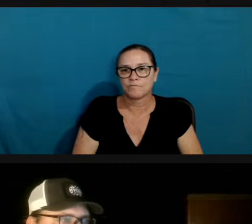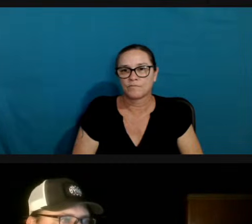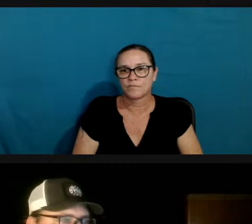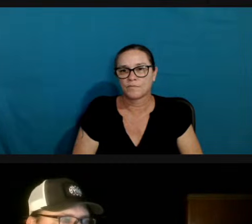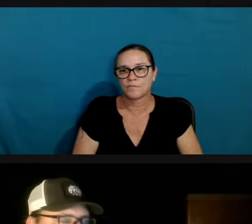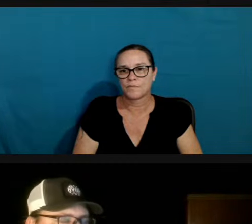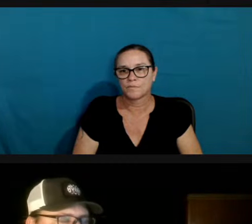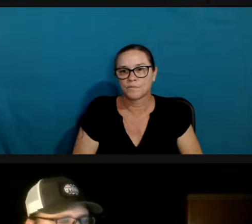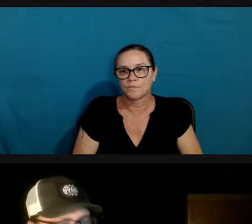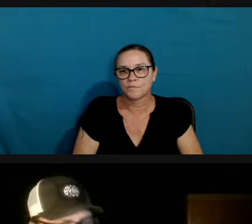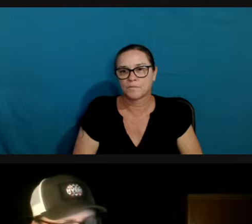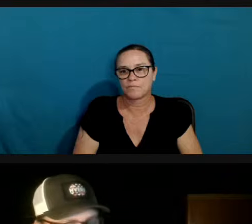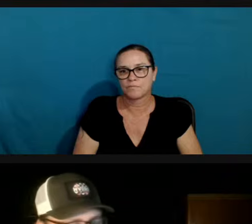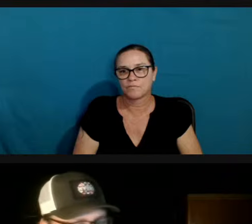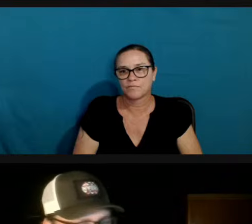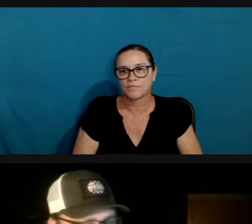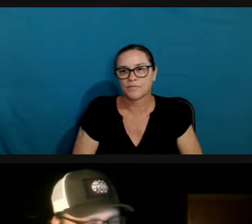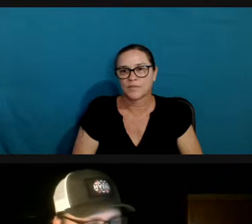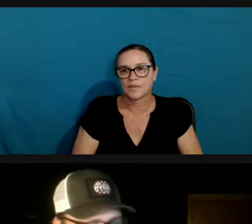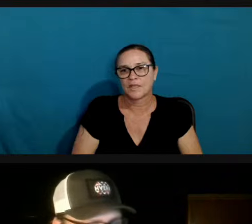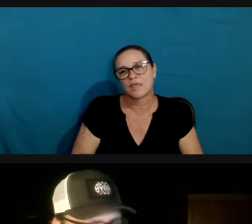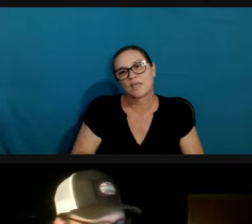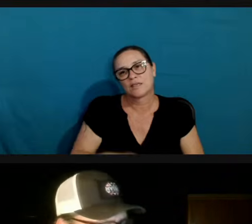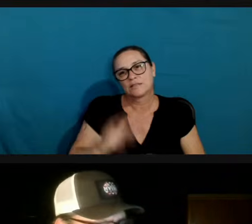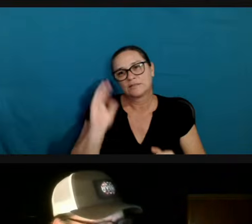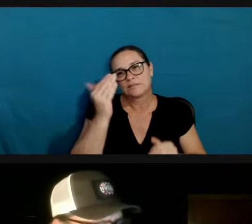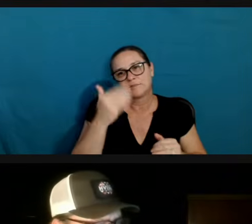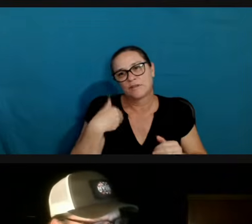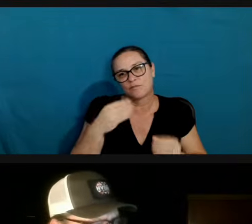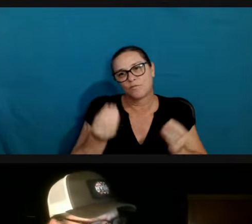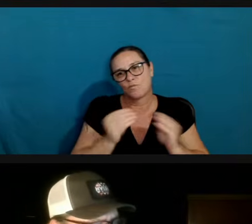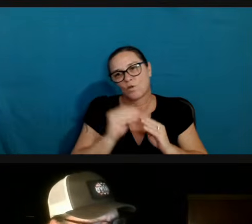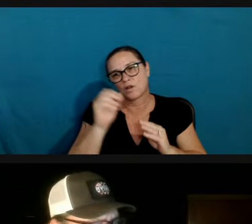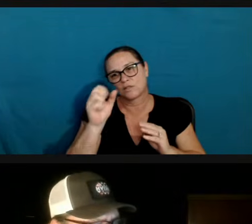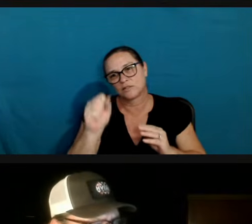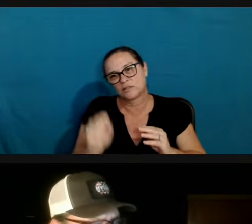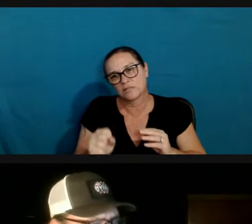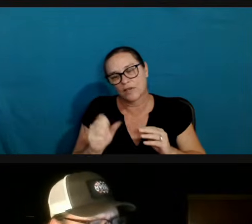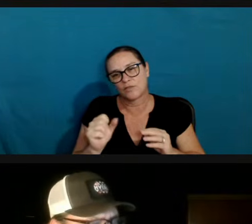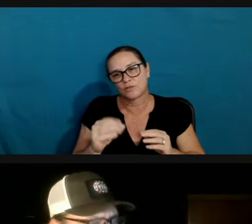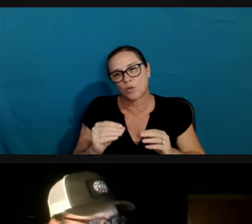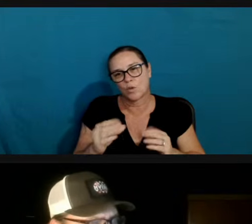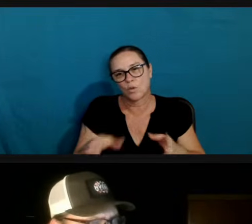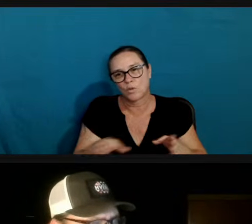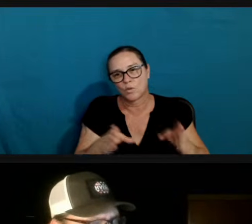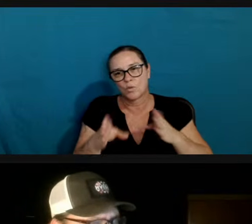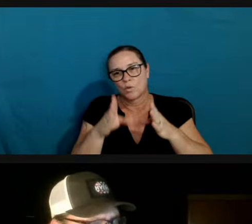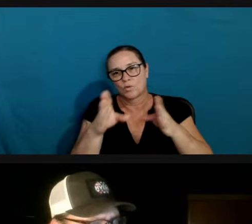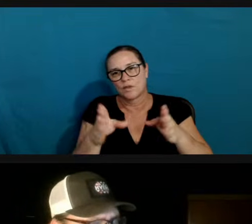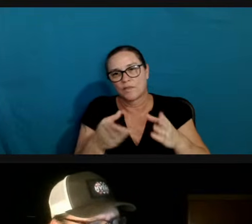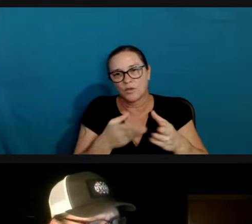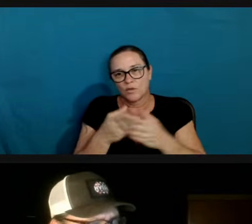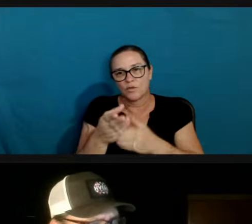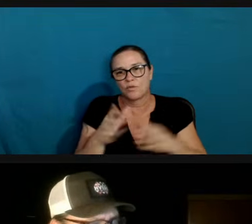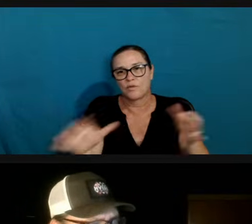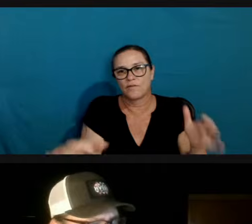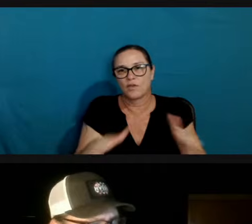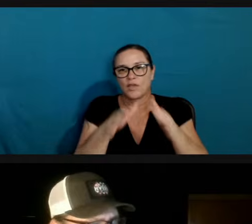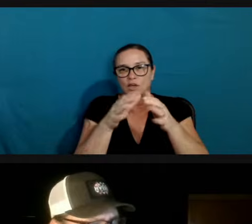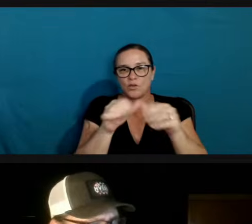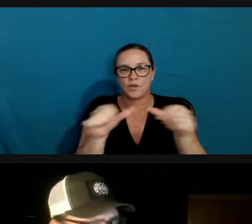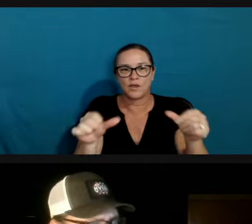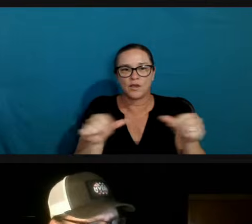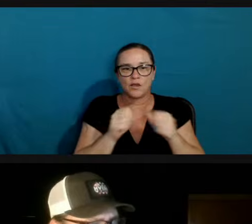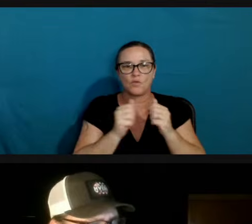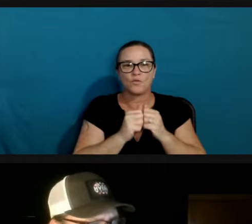that way. And then there seems to be that southerly route over this way. There's lots of different pathways, like roots of a tree that come into the volcano here. And with